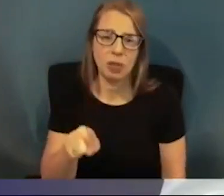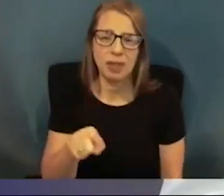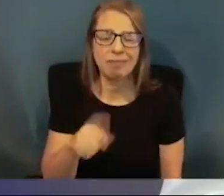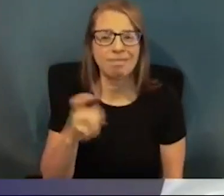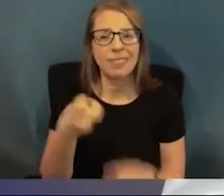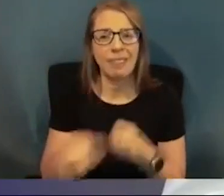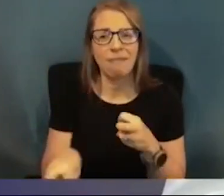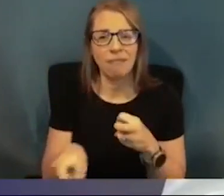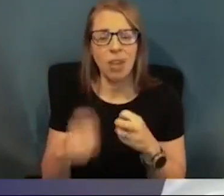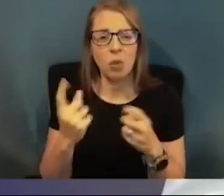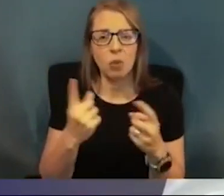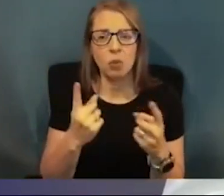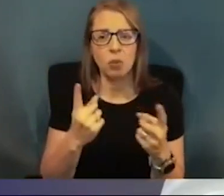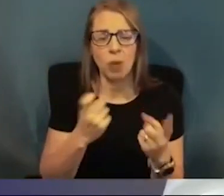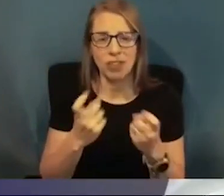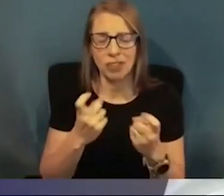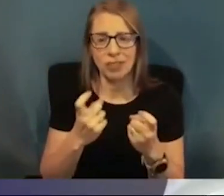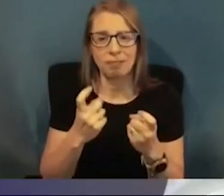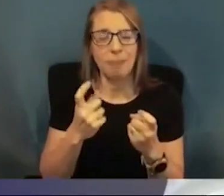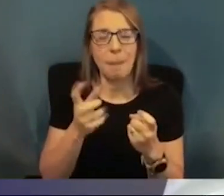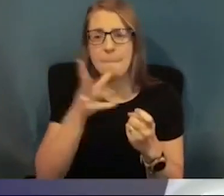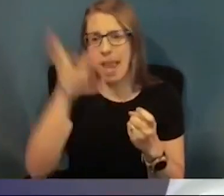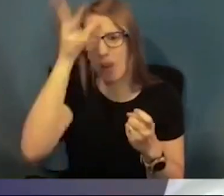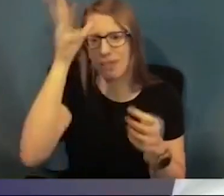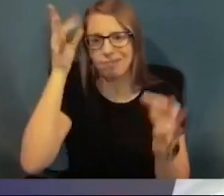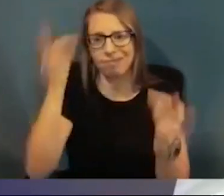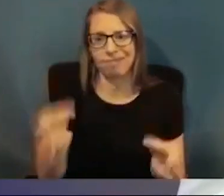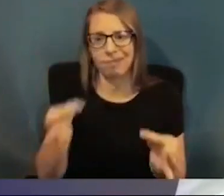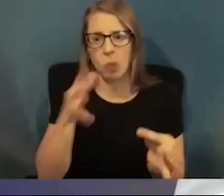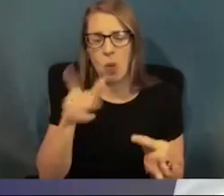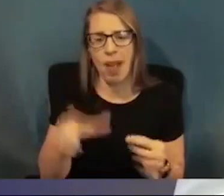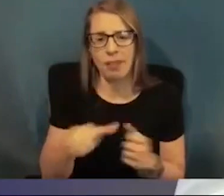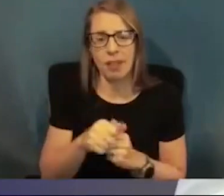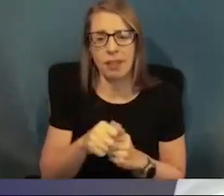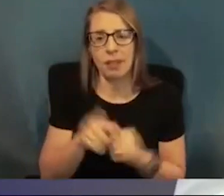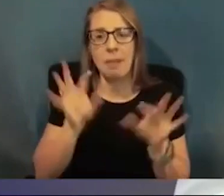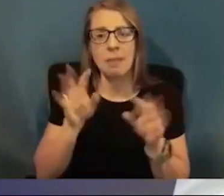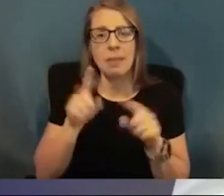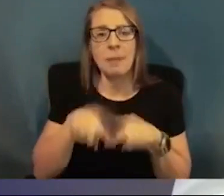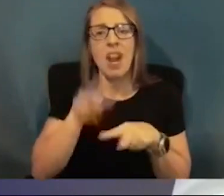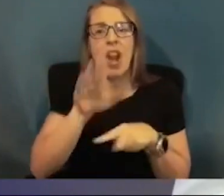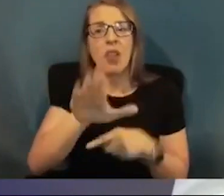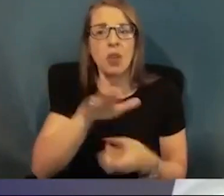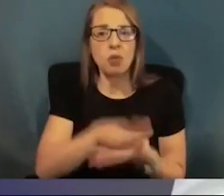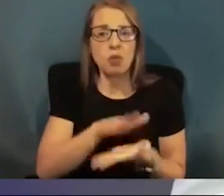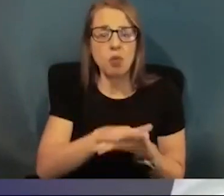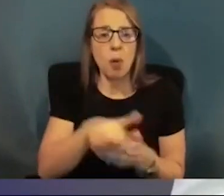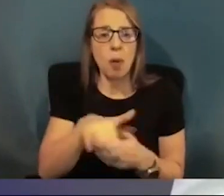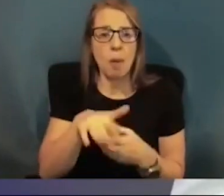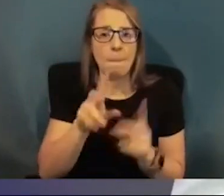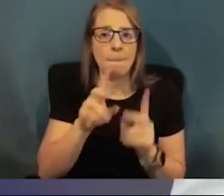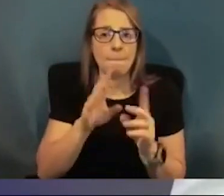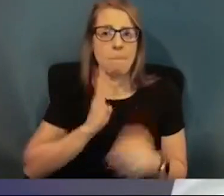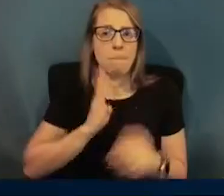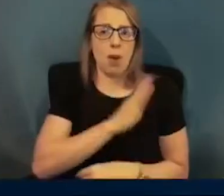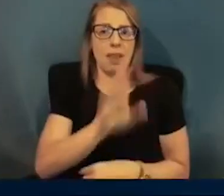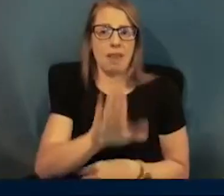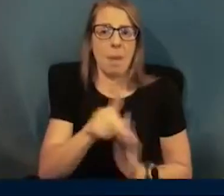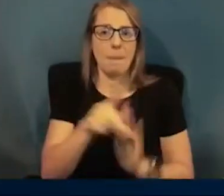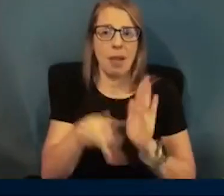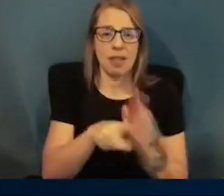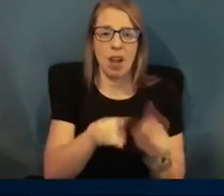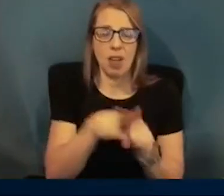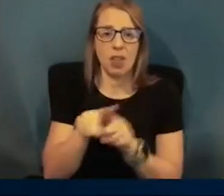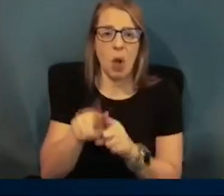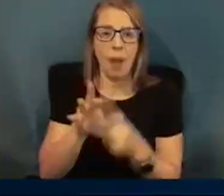make their own decisions based upon their local school boards' policies and what their options are. Yeah, not an